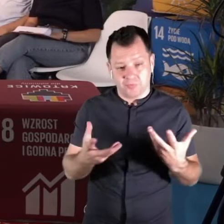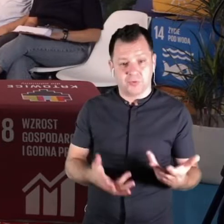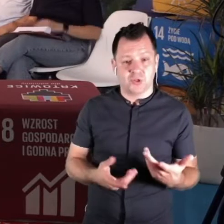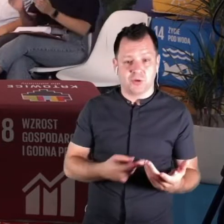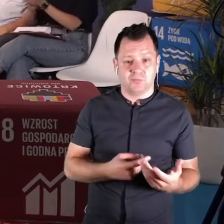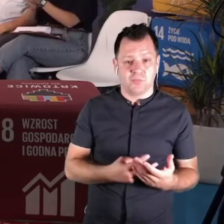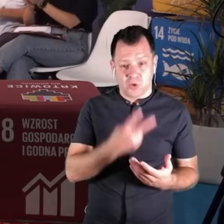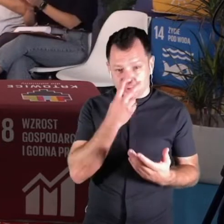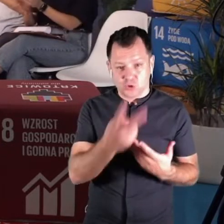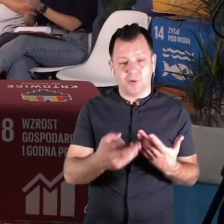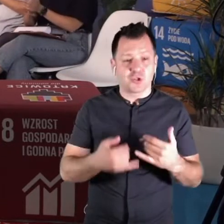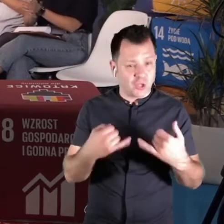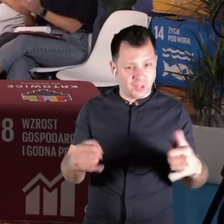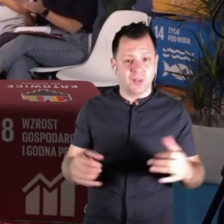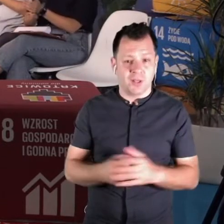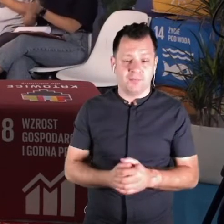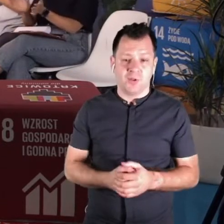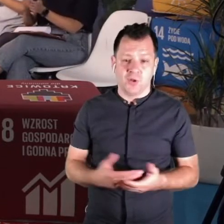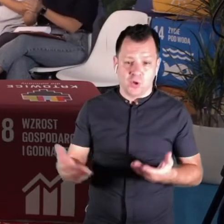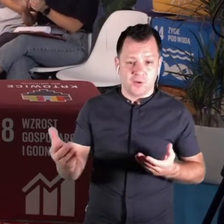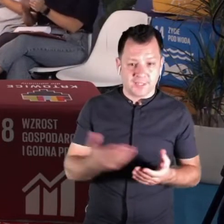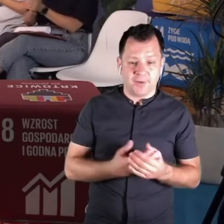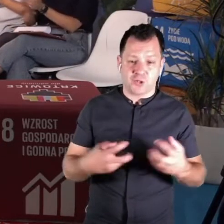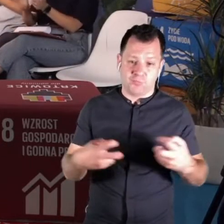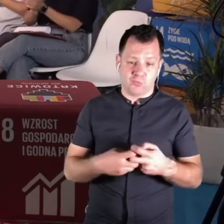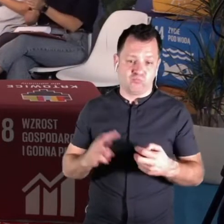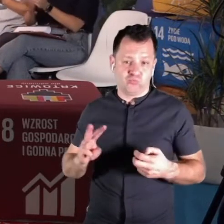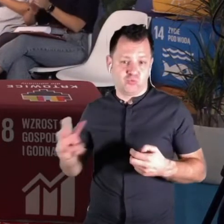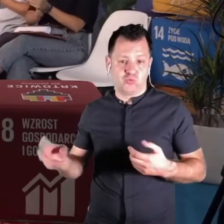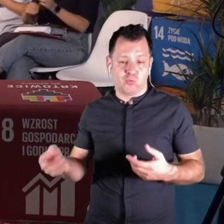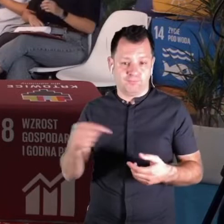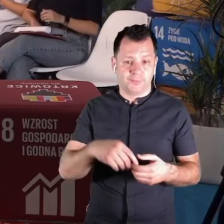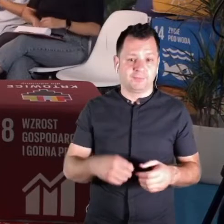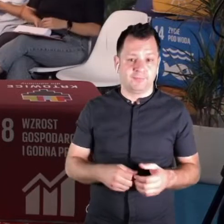please visit us. Thank you.